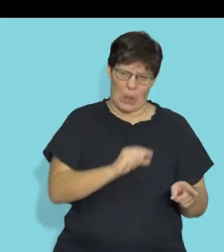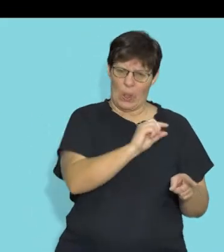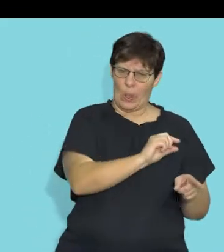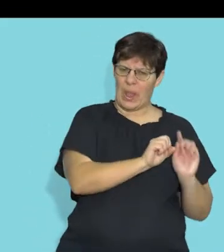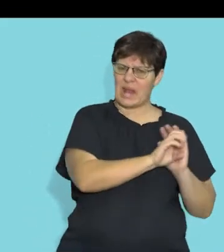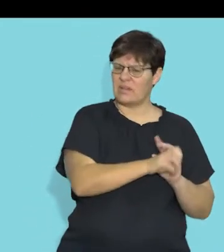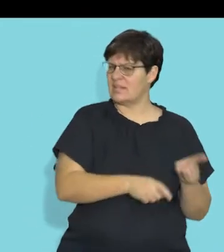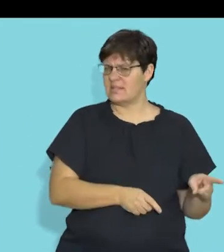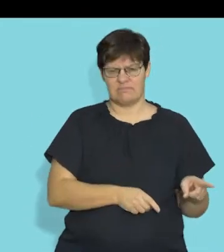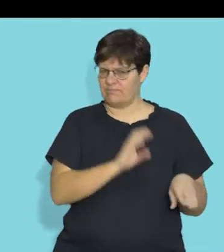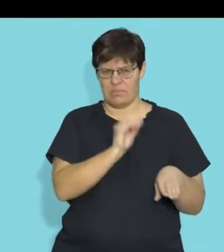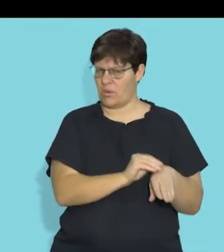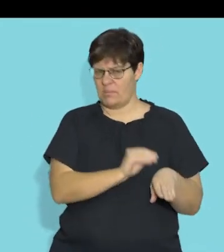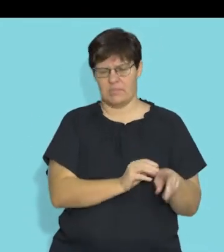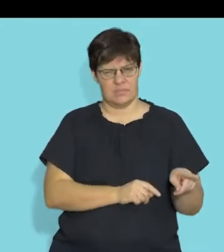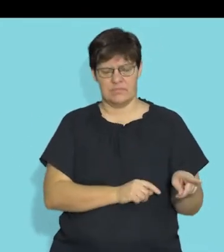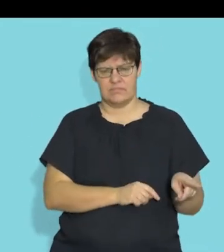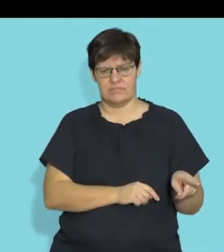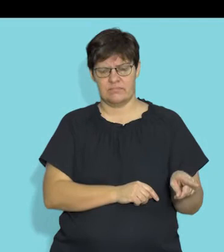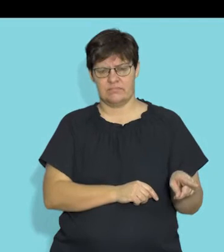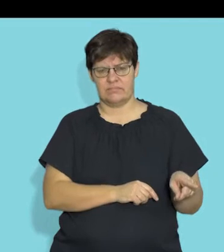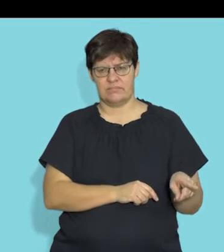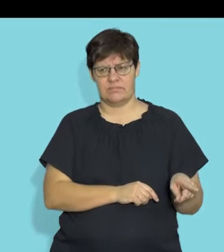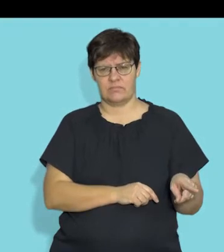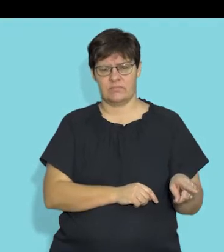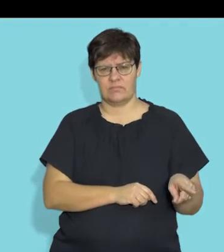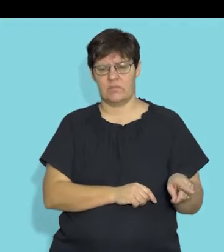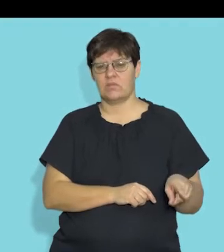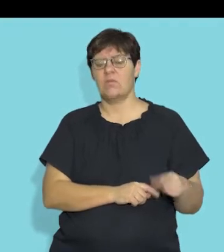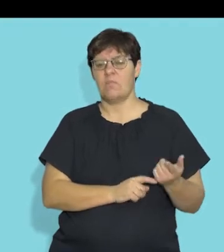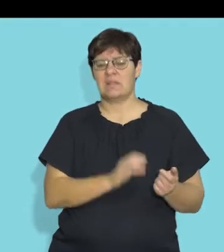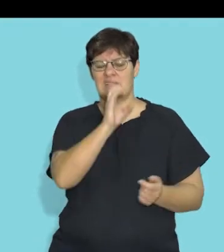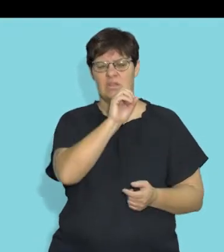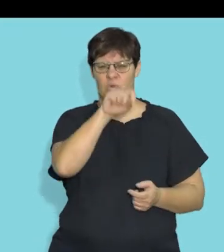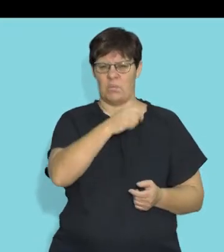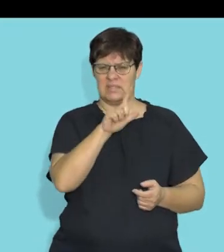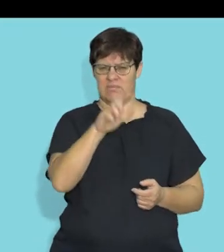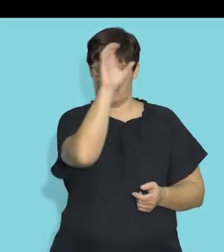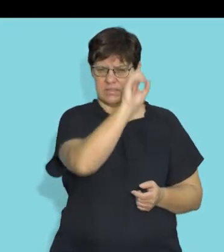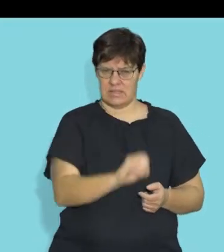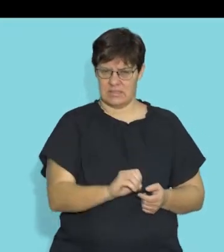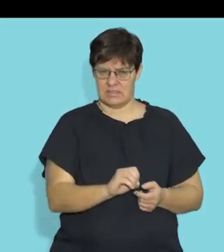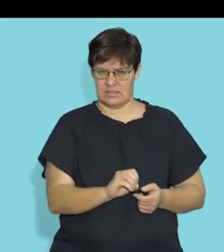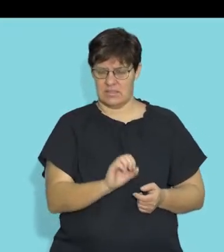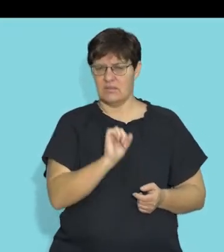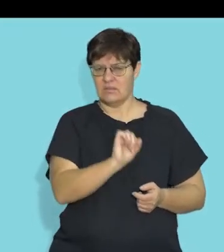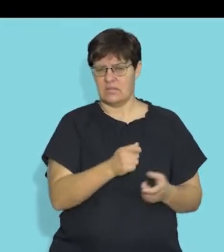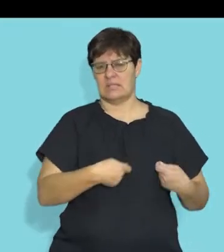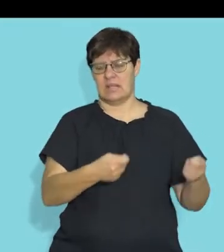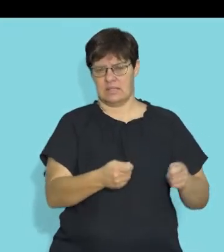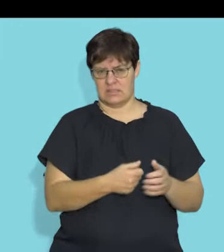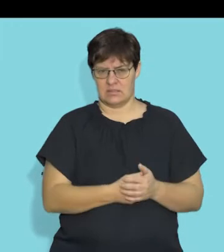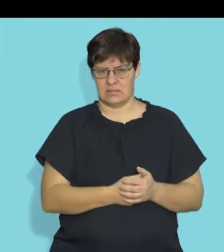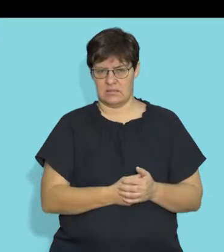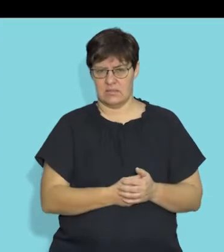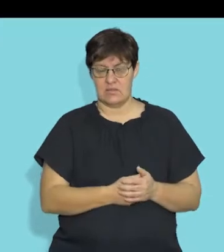see that we have low advertising, which is only 0.7% of your sales. So if you have